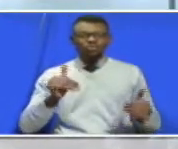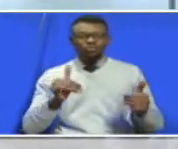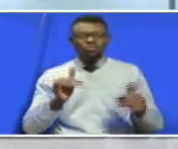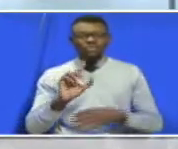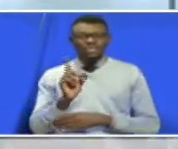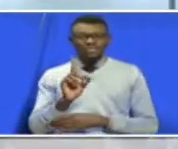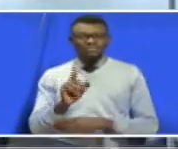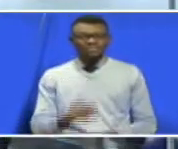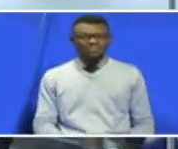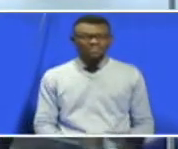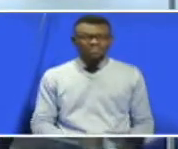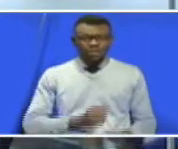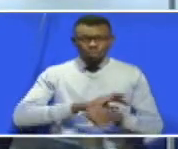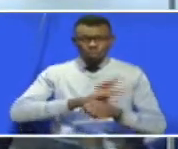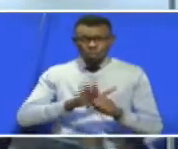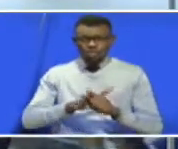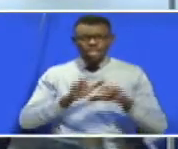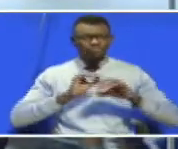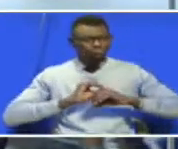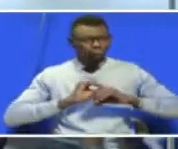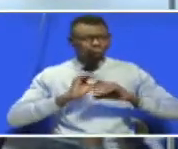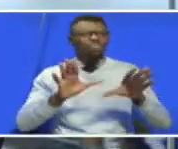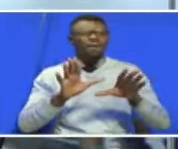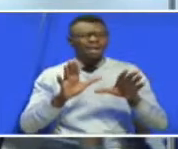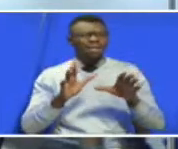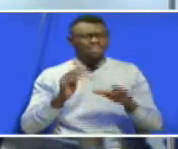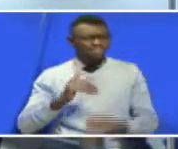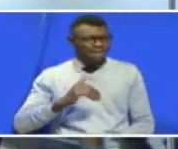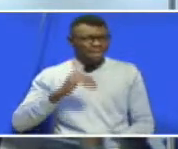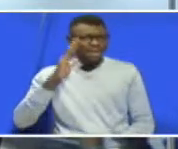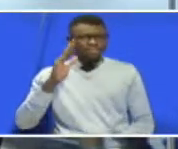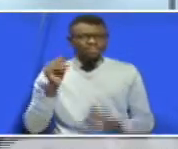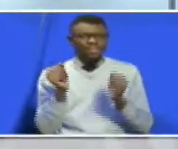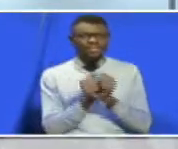Tonight, the rate of new COVID-19 infections has hit another high of